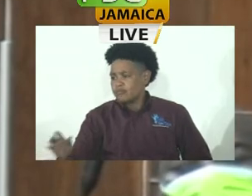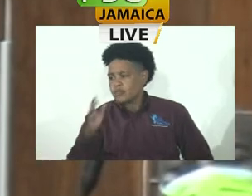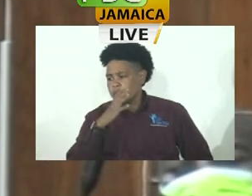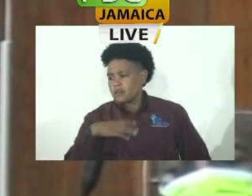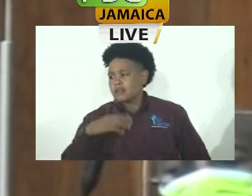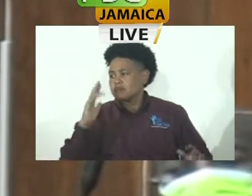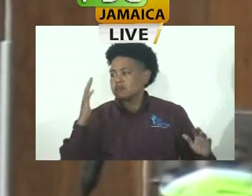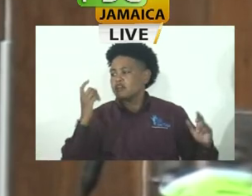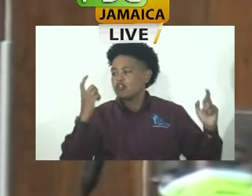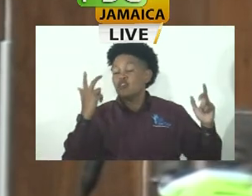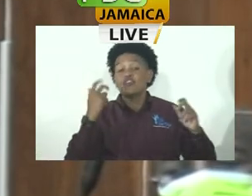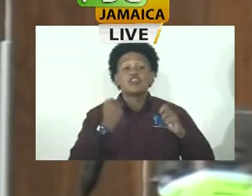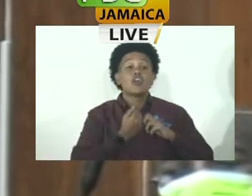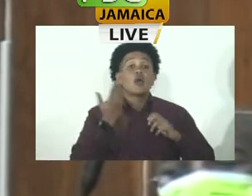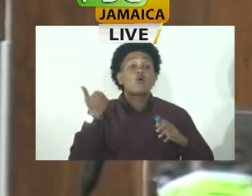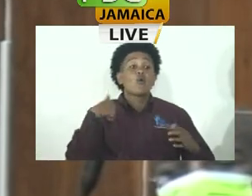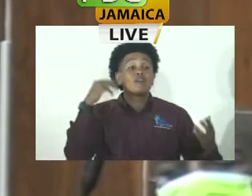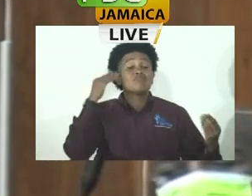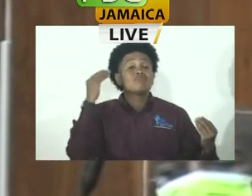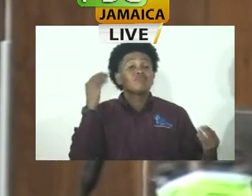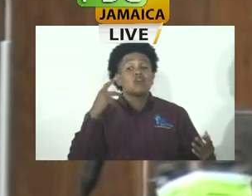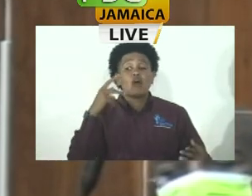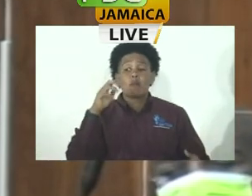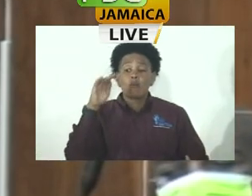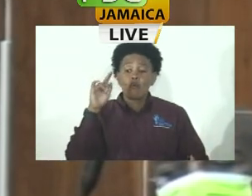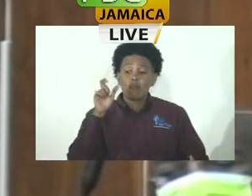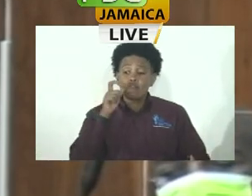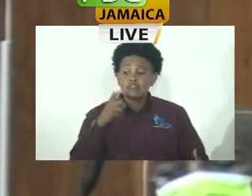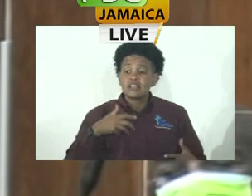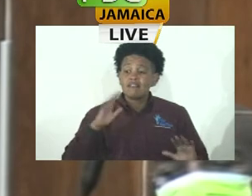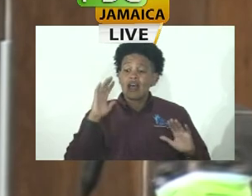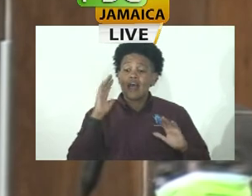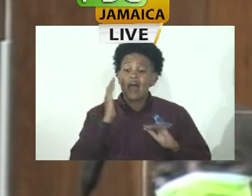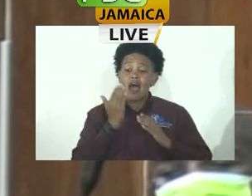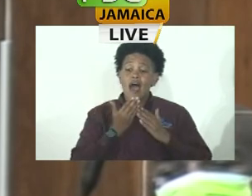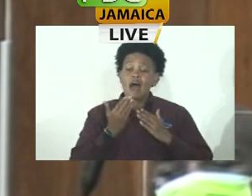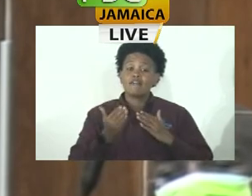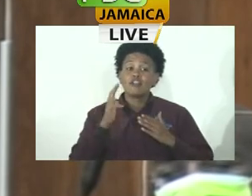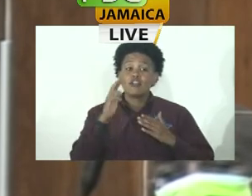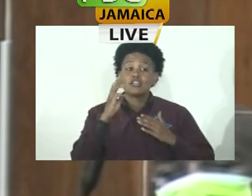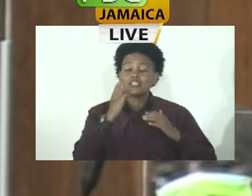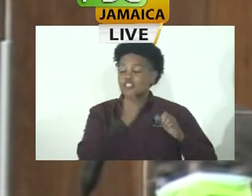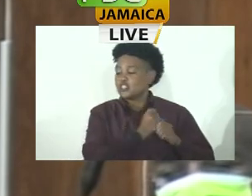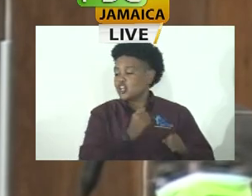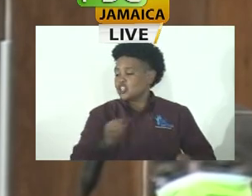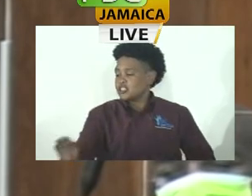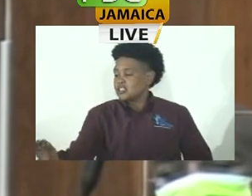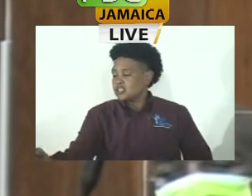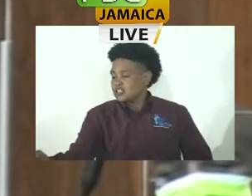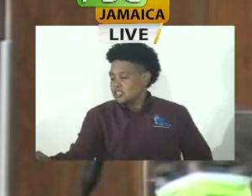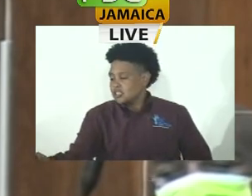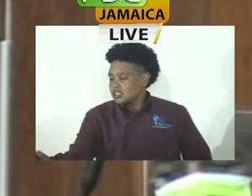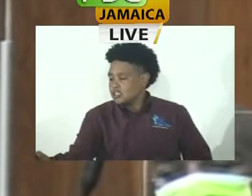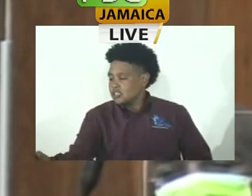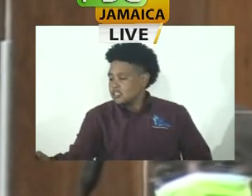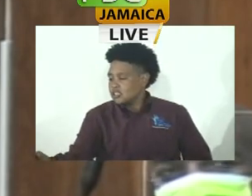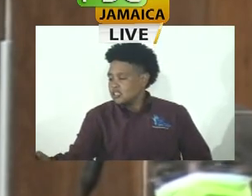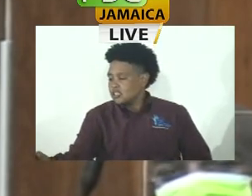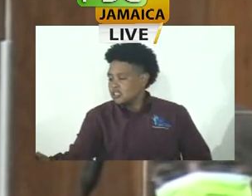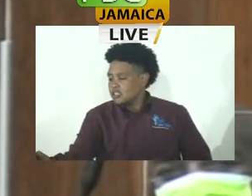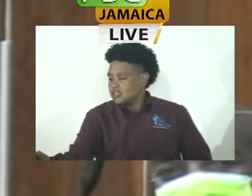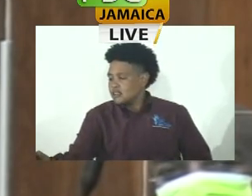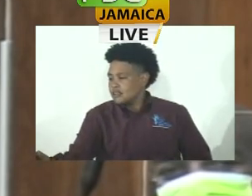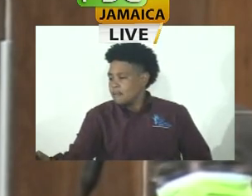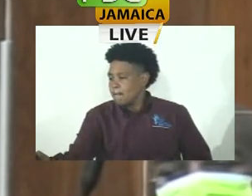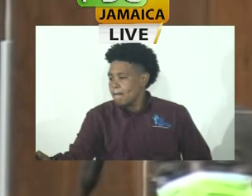that there was a probit that was just finalized after 36 years i think members will recall that